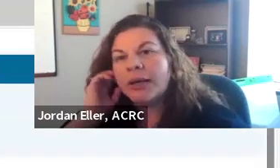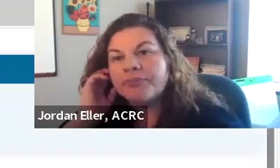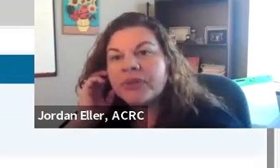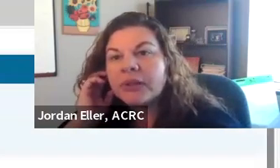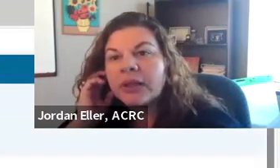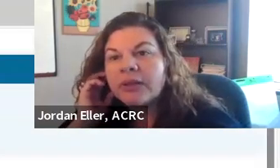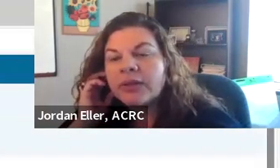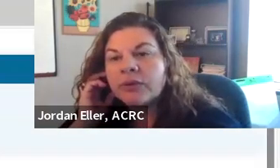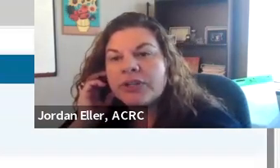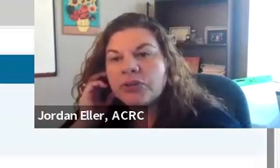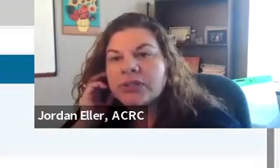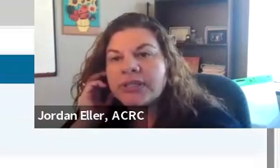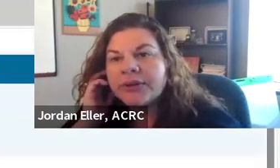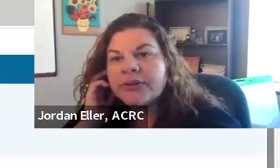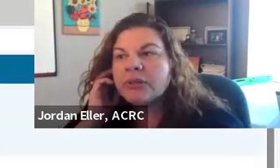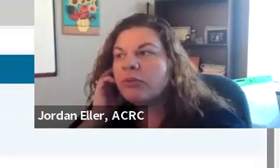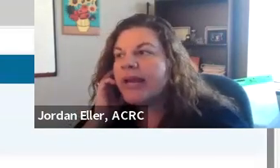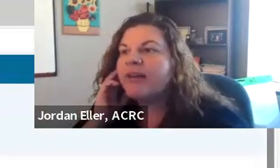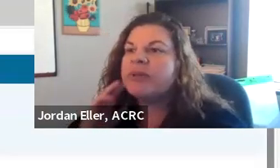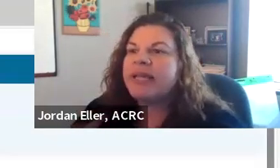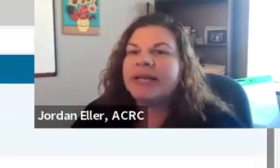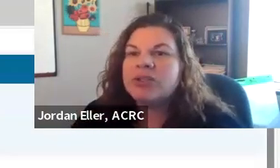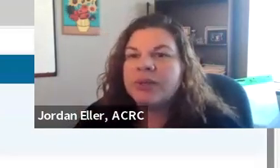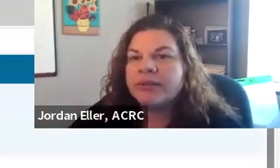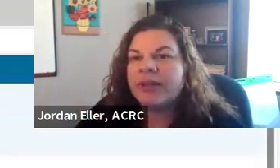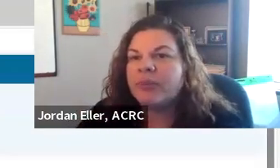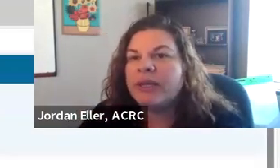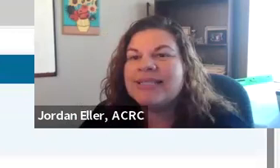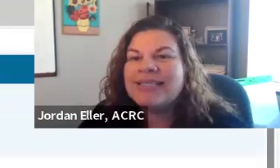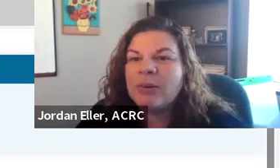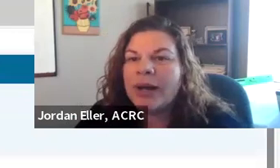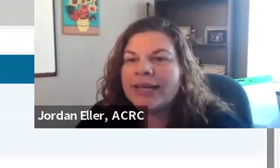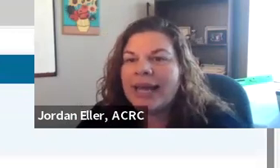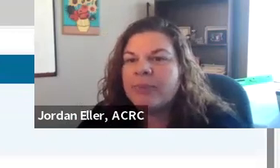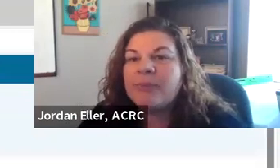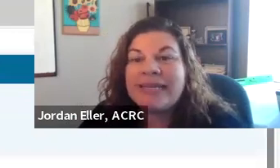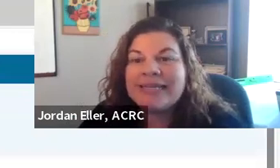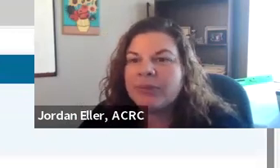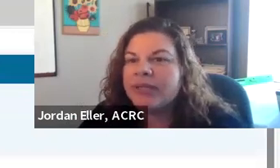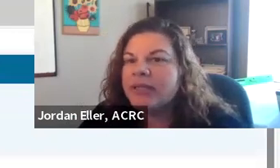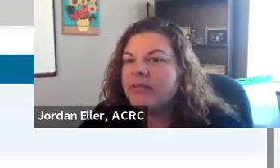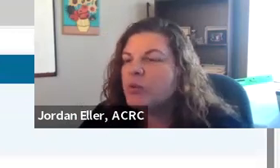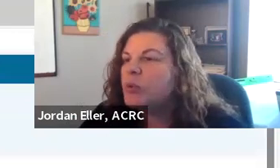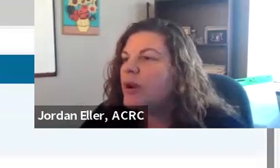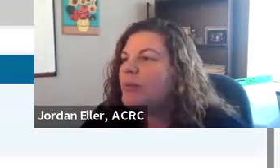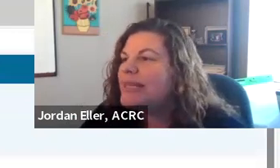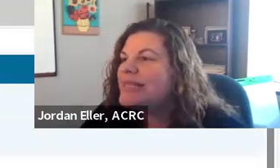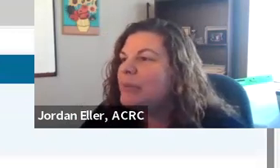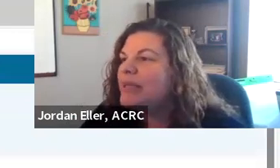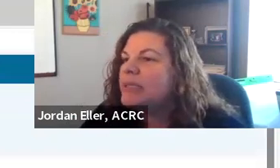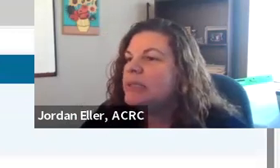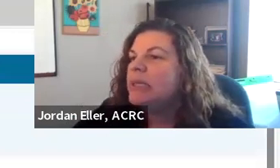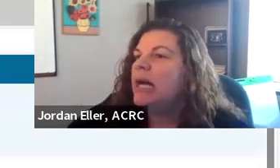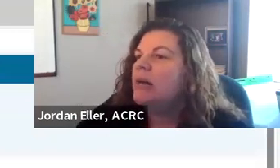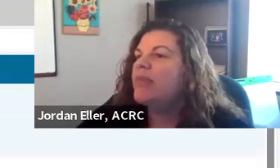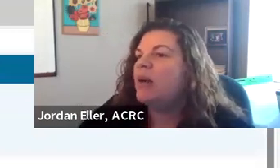So the regional centers, right, have been tasked with developing a statewide IPP template, individual program plan